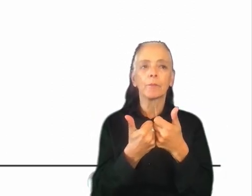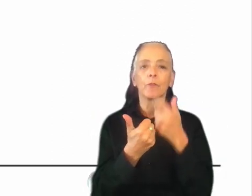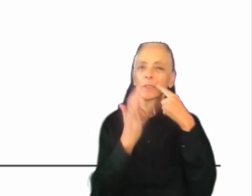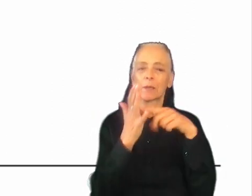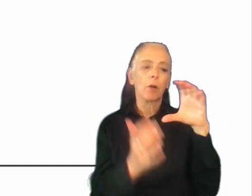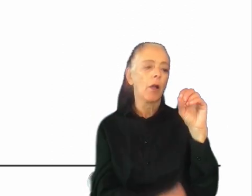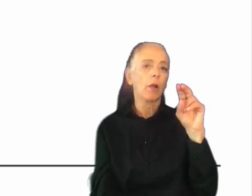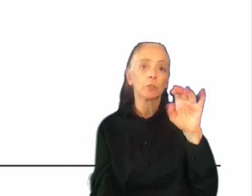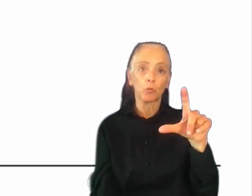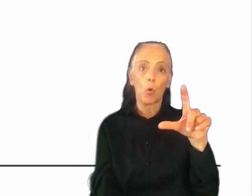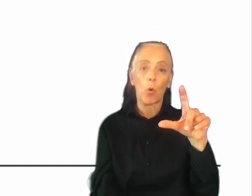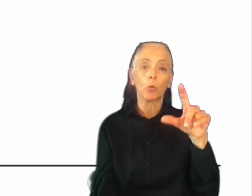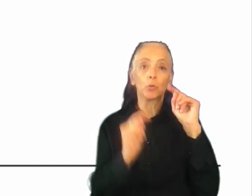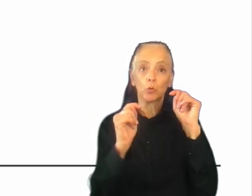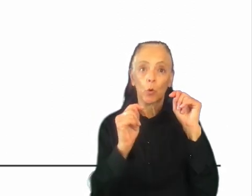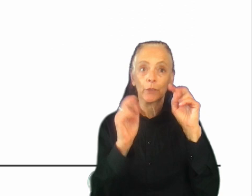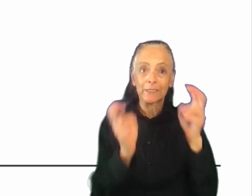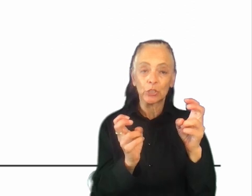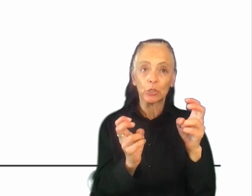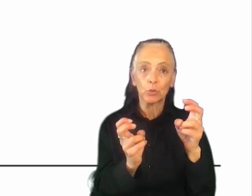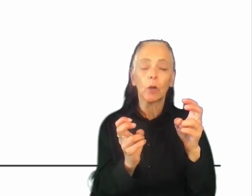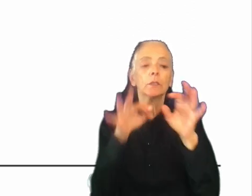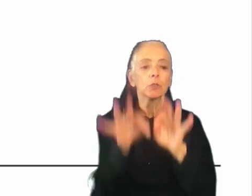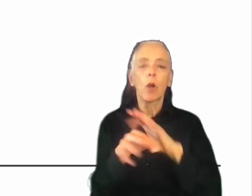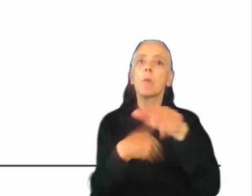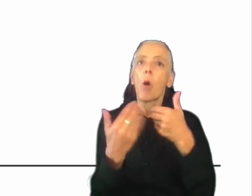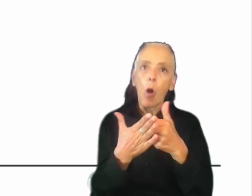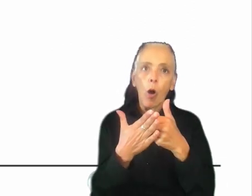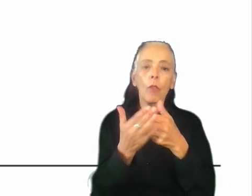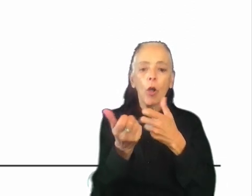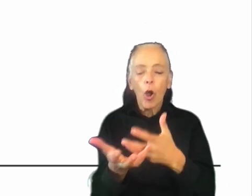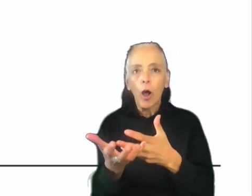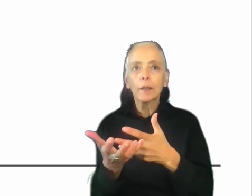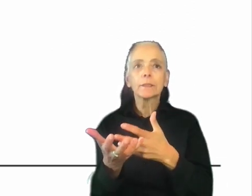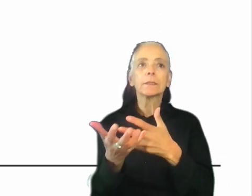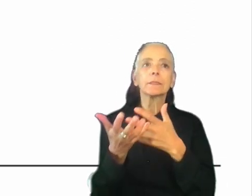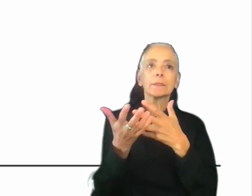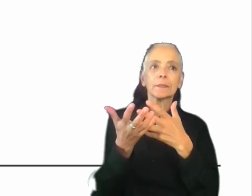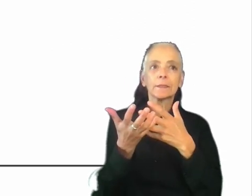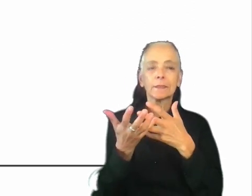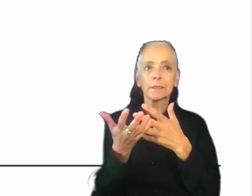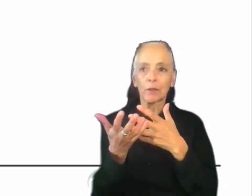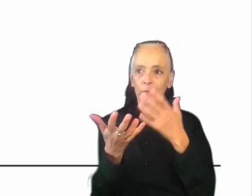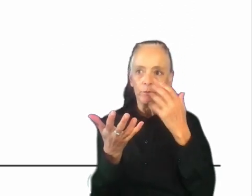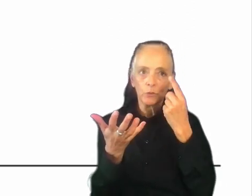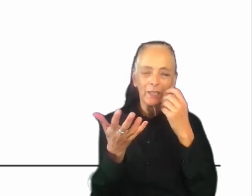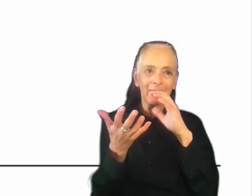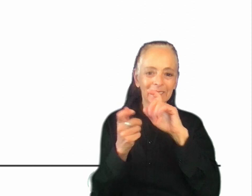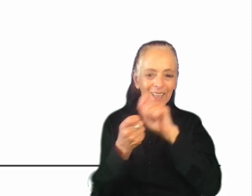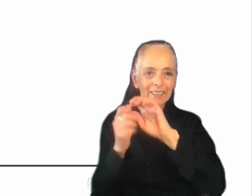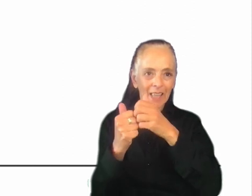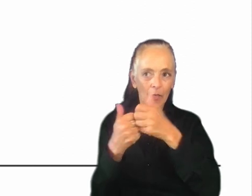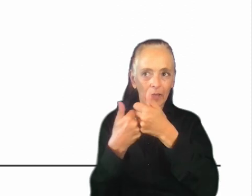tutorials issue and i'll describe all of the causes that i'd seen and probe exactly how the game works so that i could describe all of